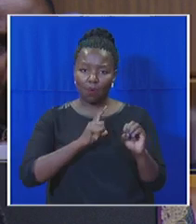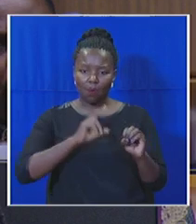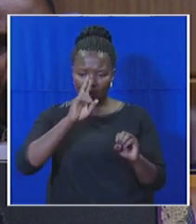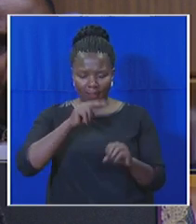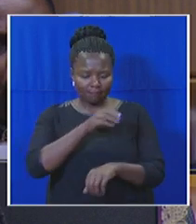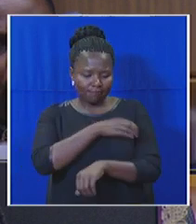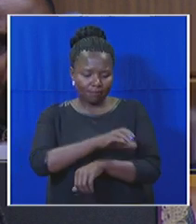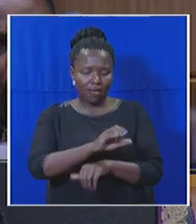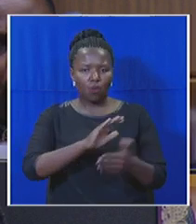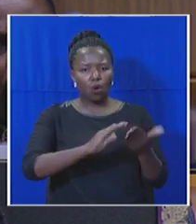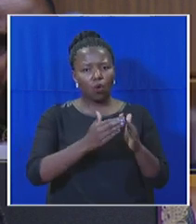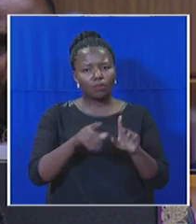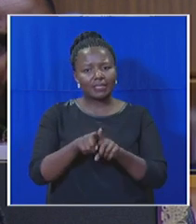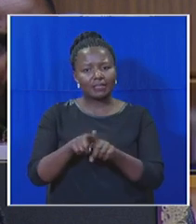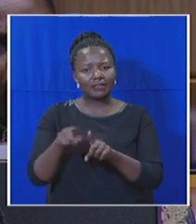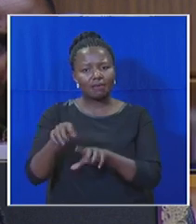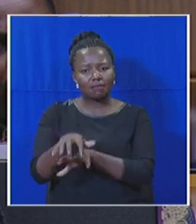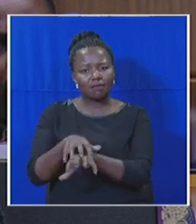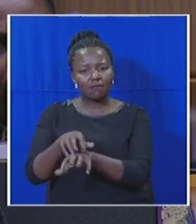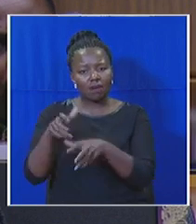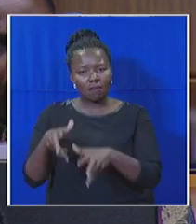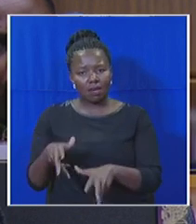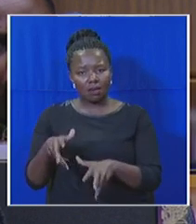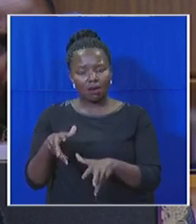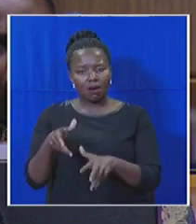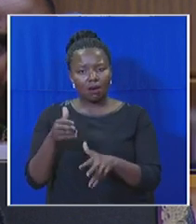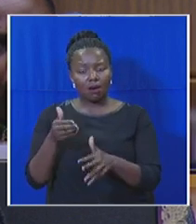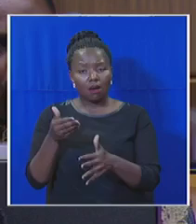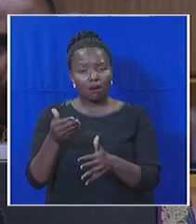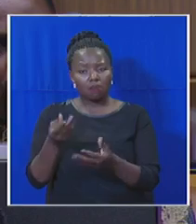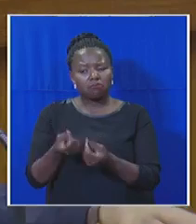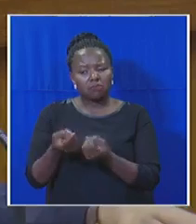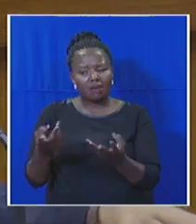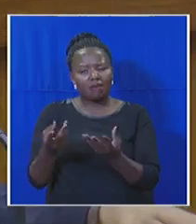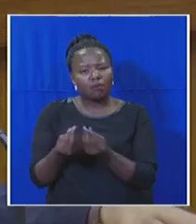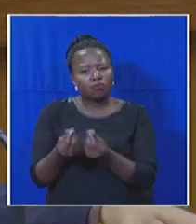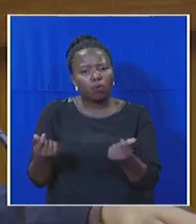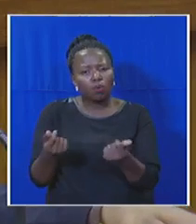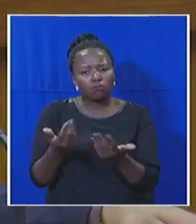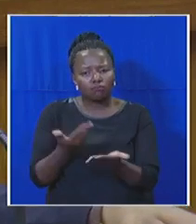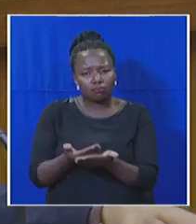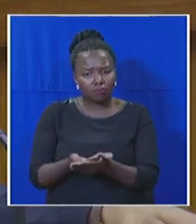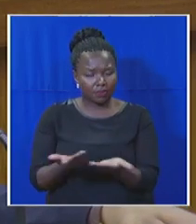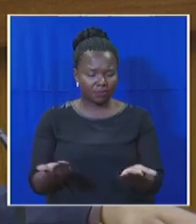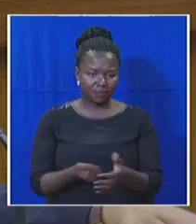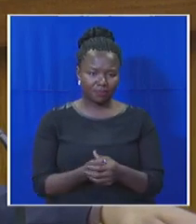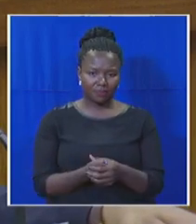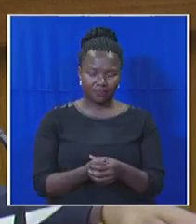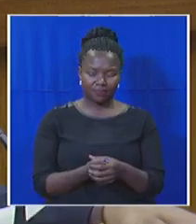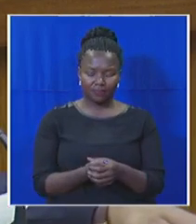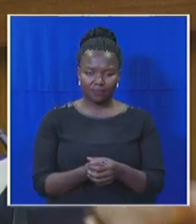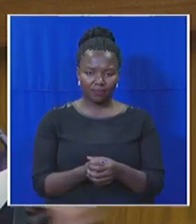and farmers with workable solutions? I thank you. The Honorable the President. Thank you, Madam